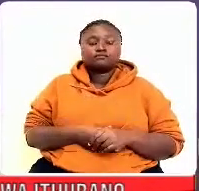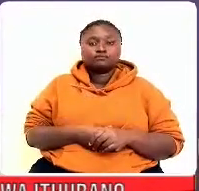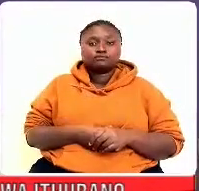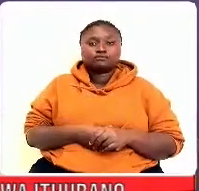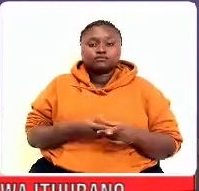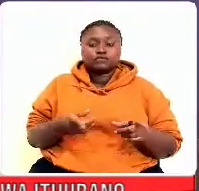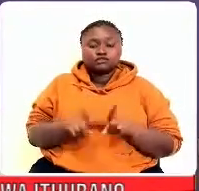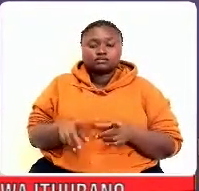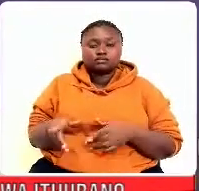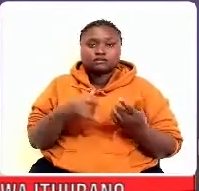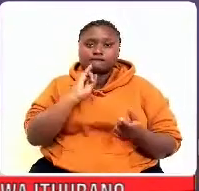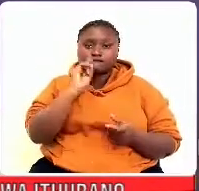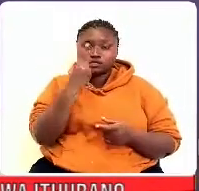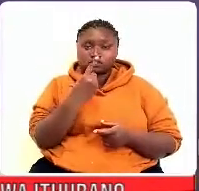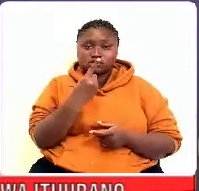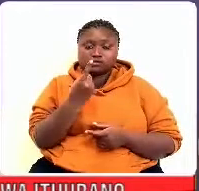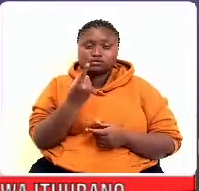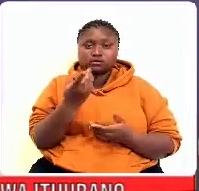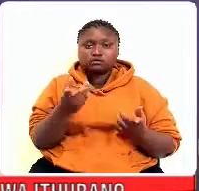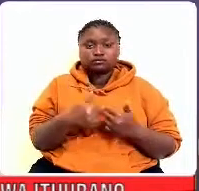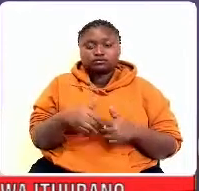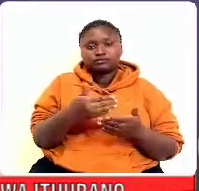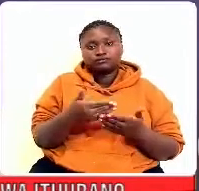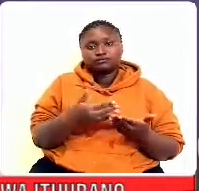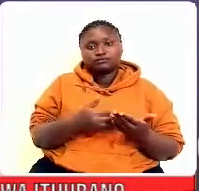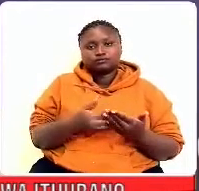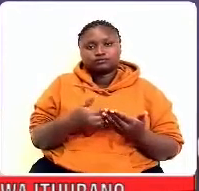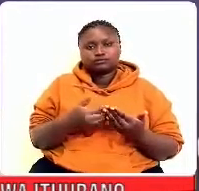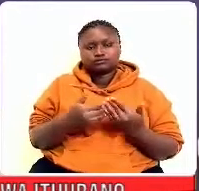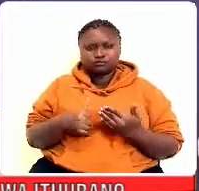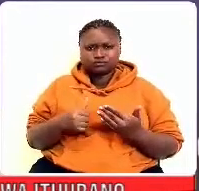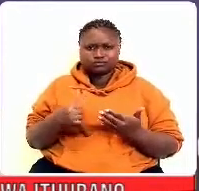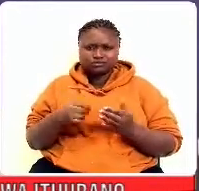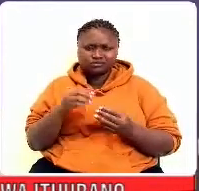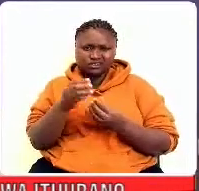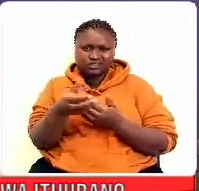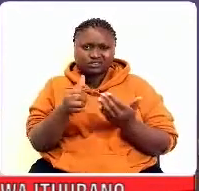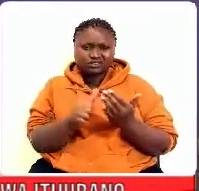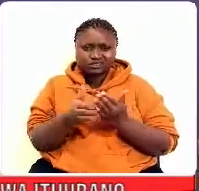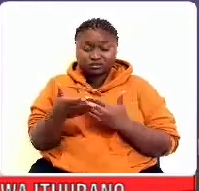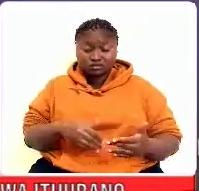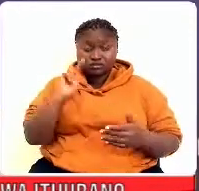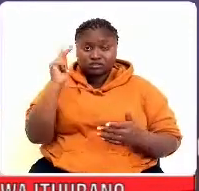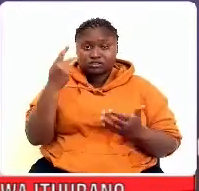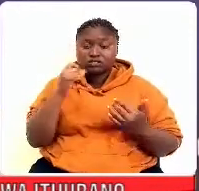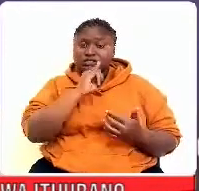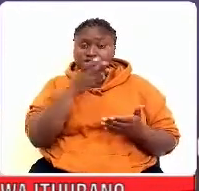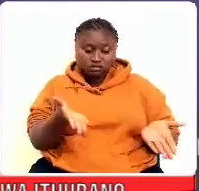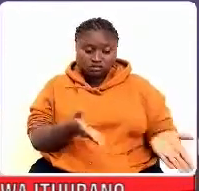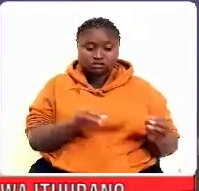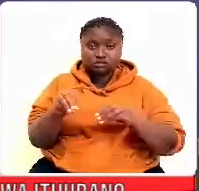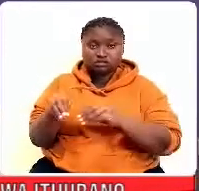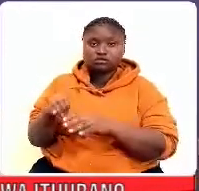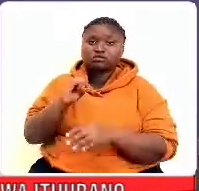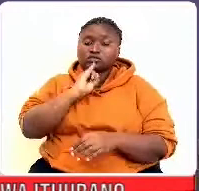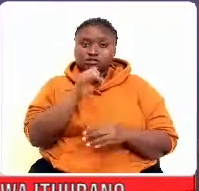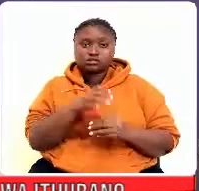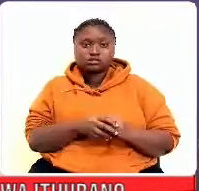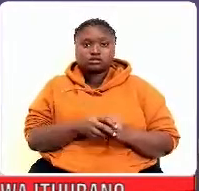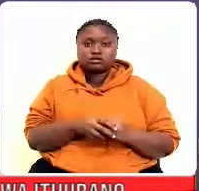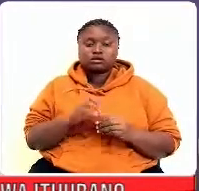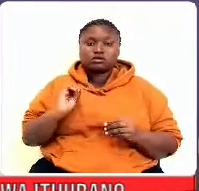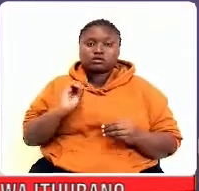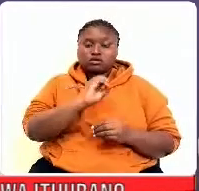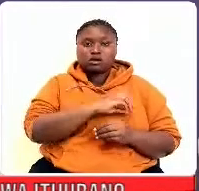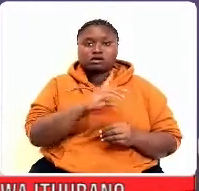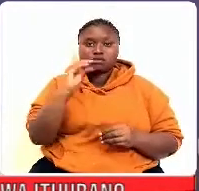First and foremost, what is critical to the people of Kenya in this election is our